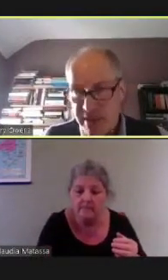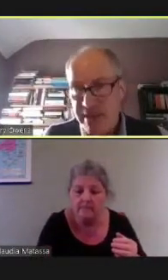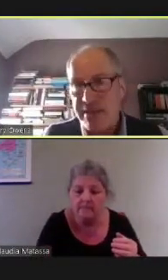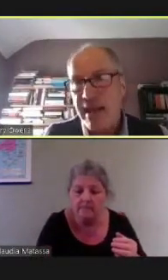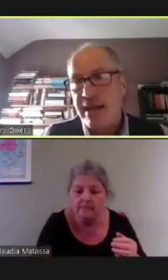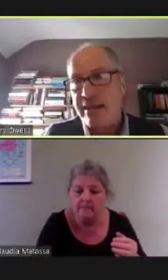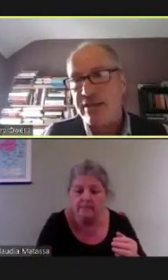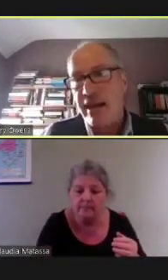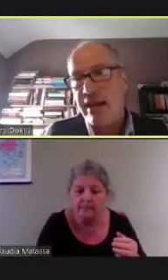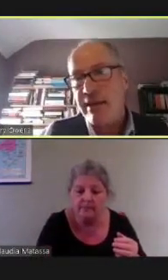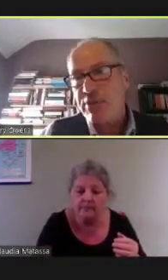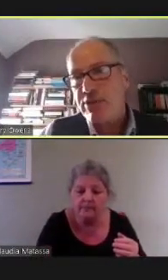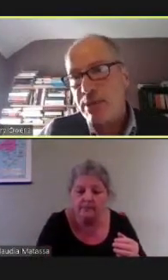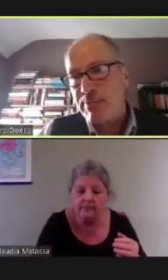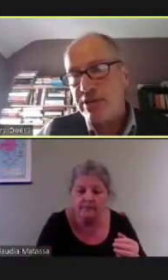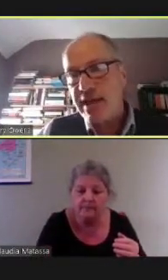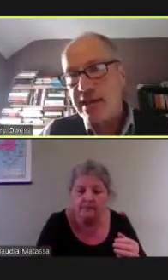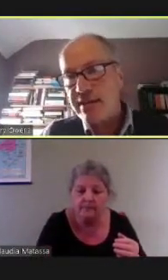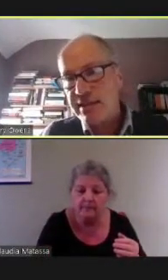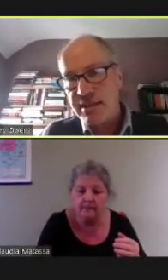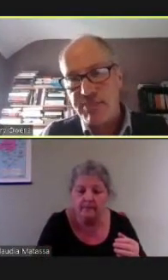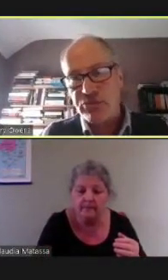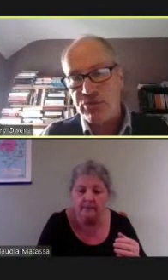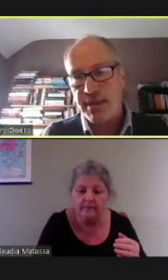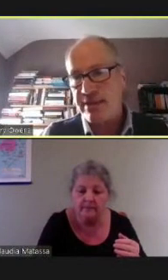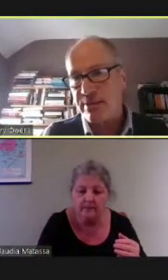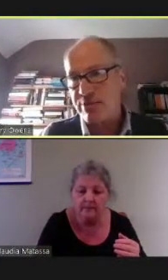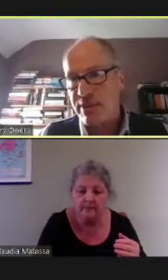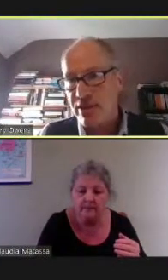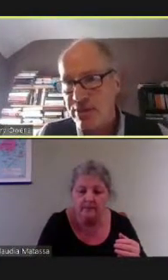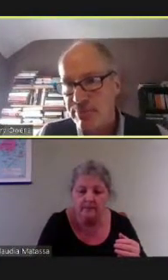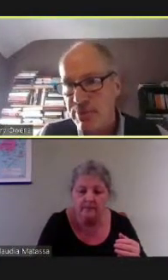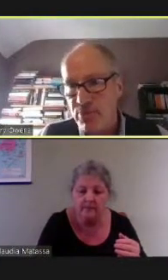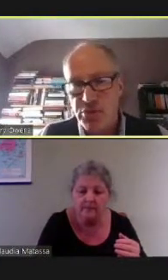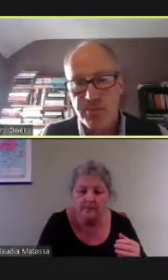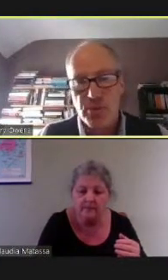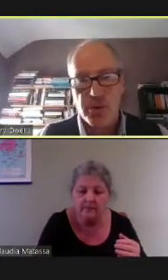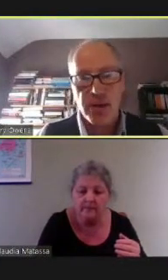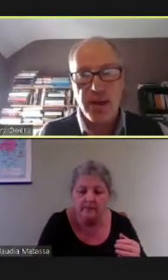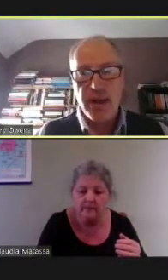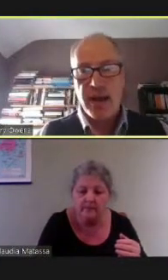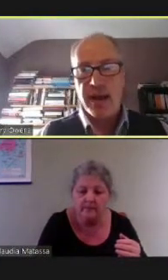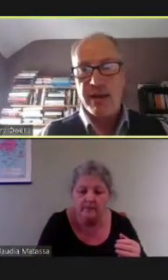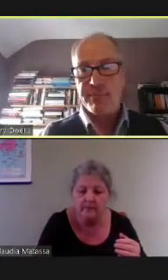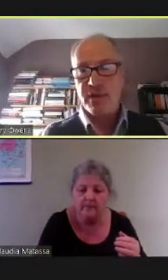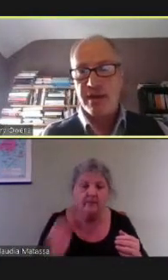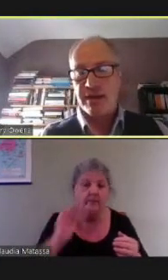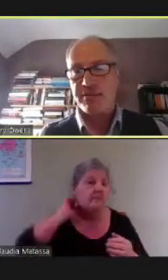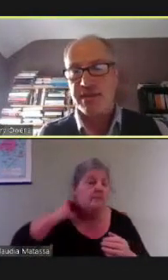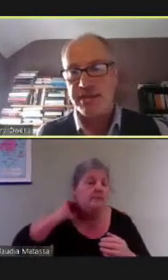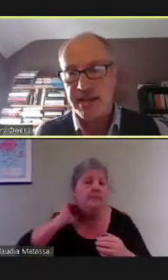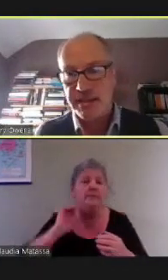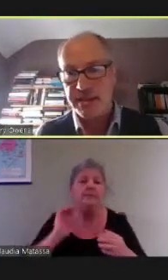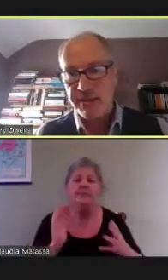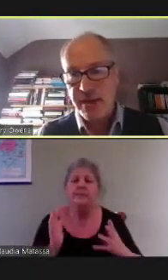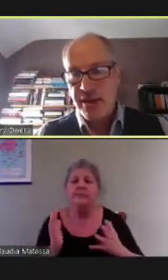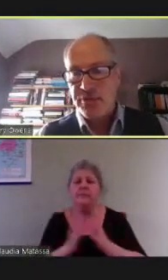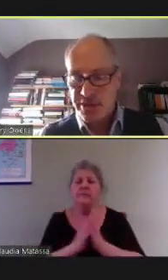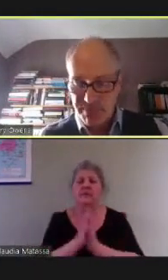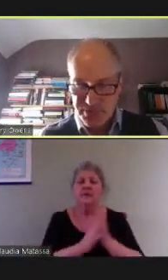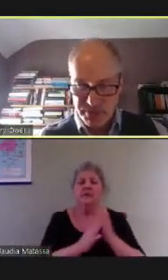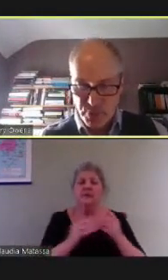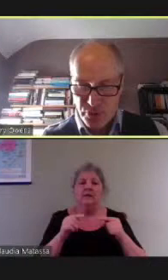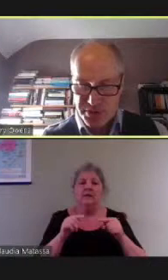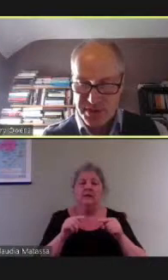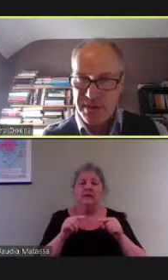intellectual disabilities, and some people on the ASD spectrum that seems to be coming up more and more these days.